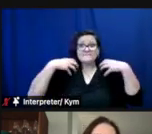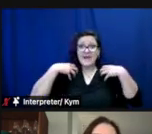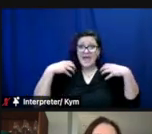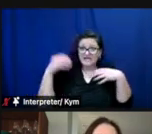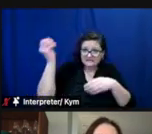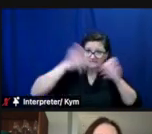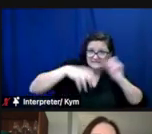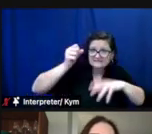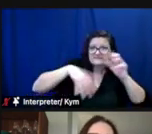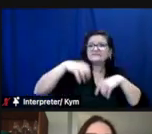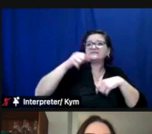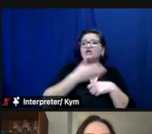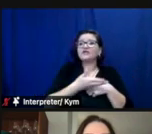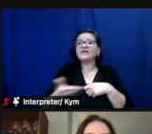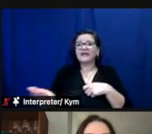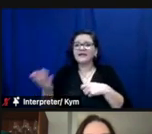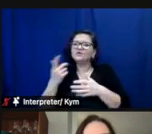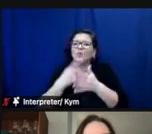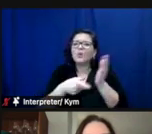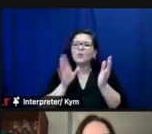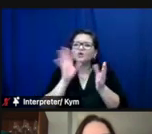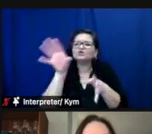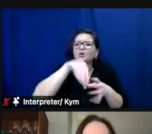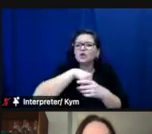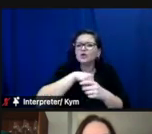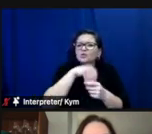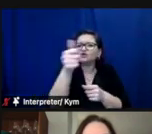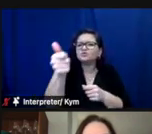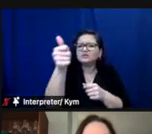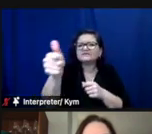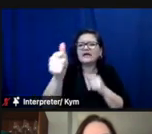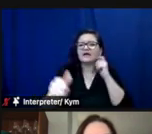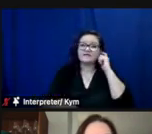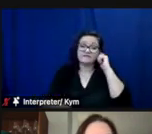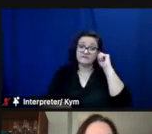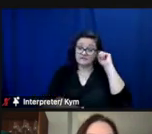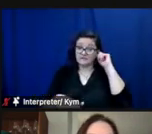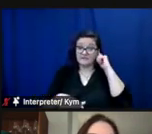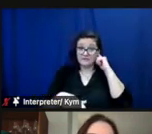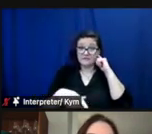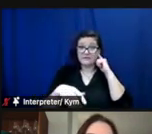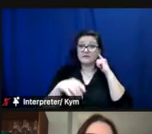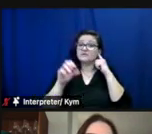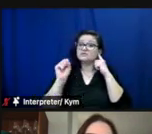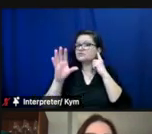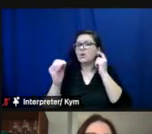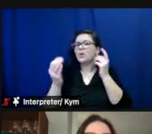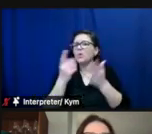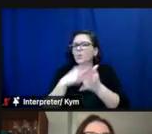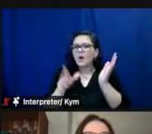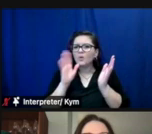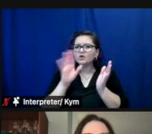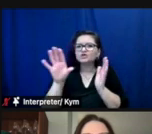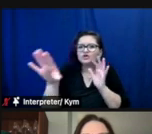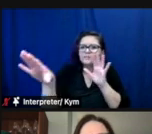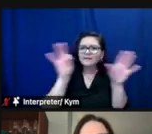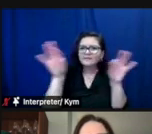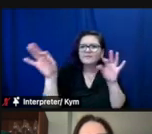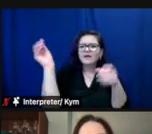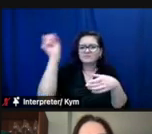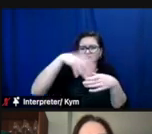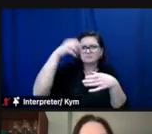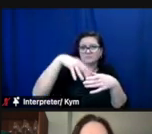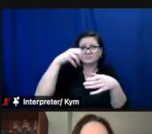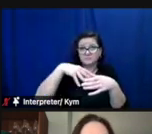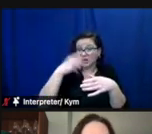are some examples of things. So like Allison or Ryan or Vanessa or Harold, what would you take if you had to leave? This is it, you're not going back.